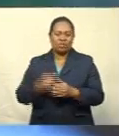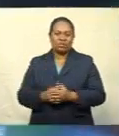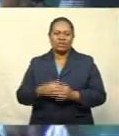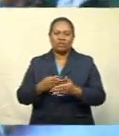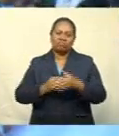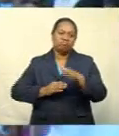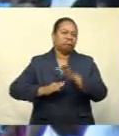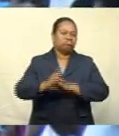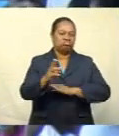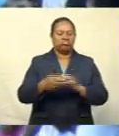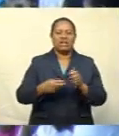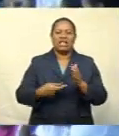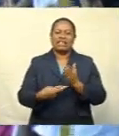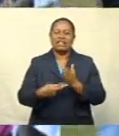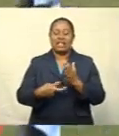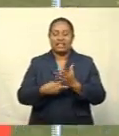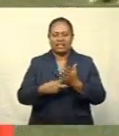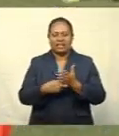up.